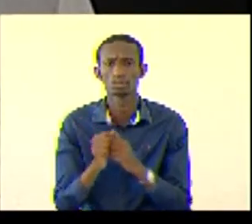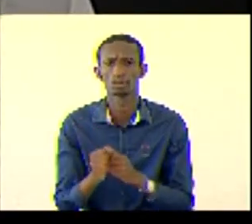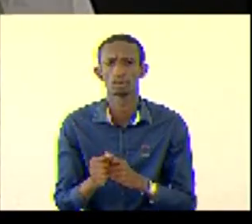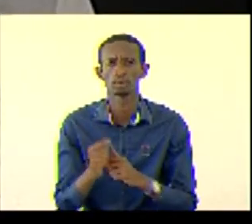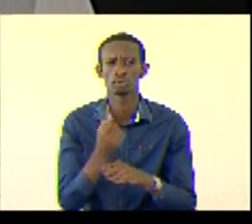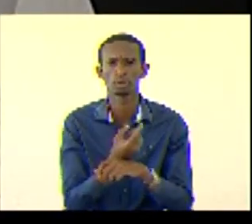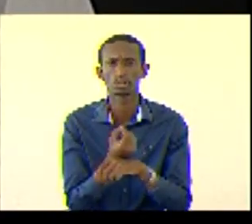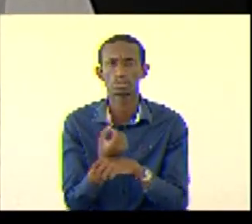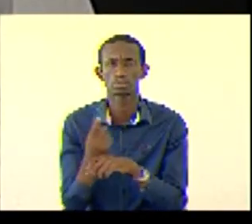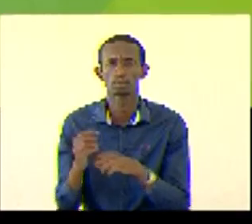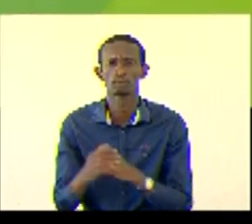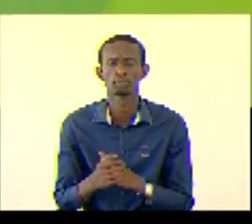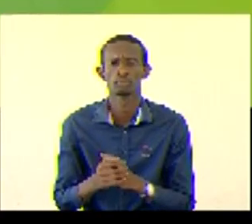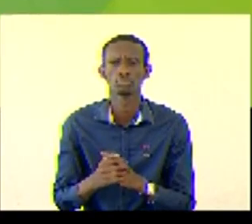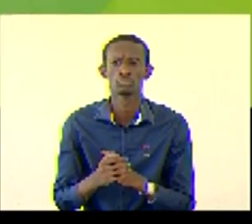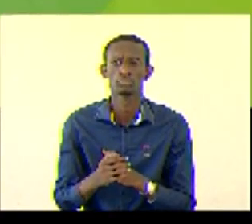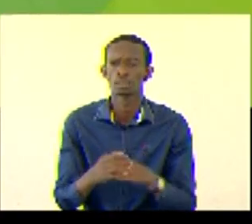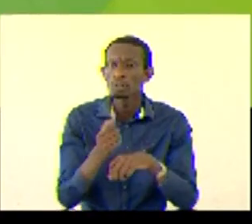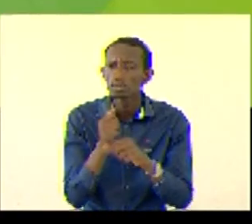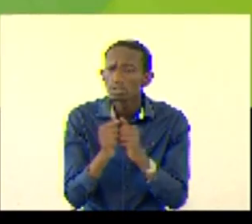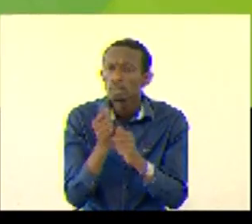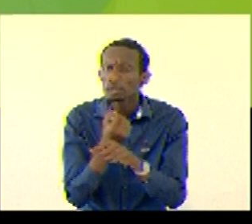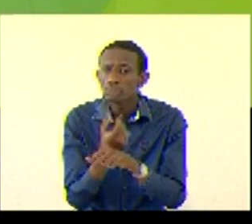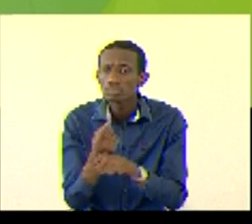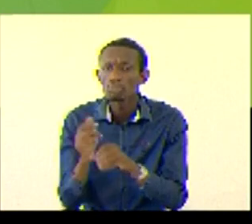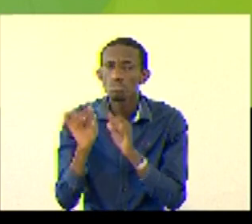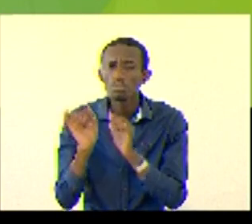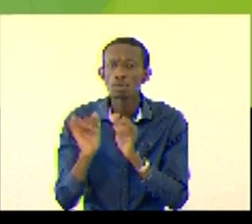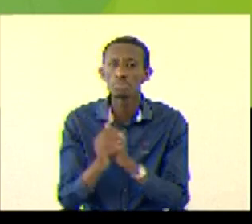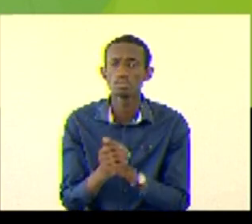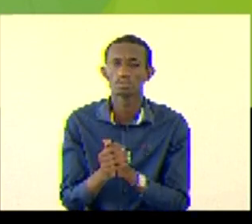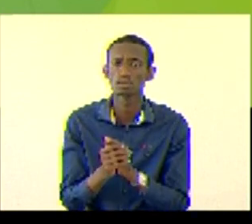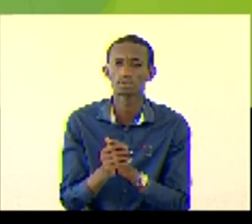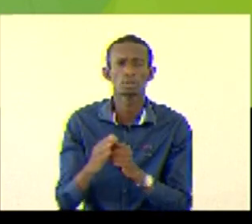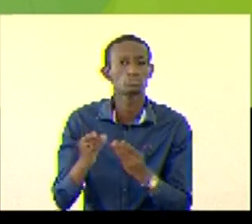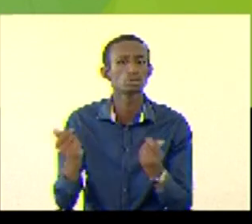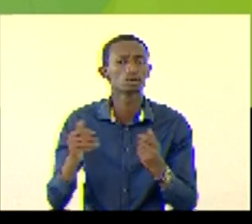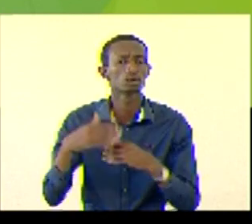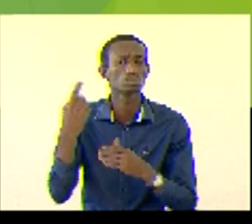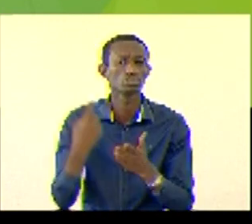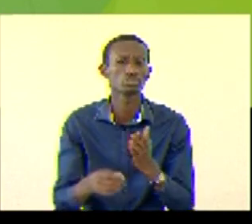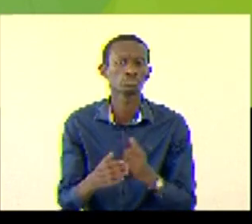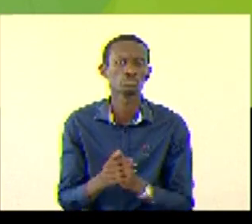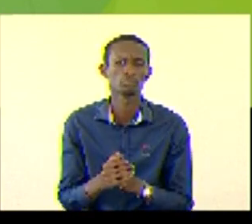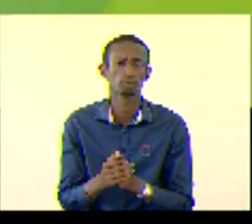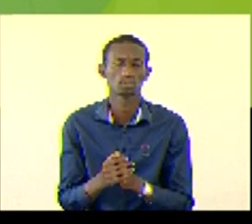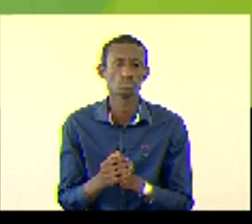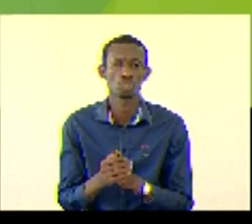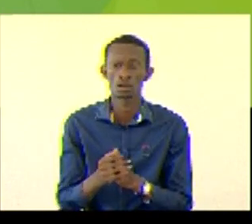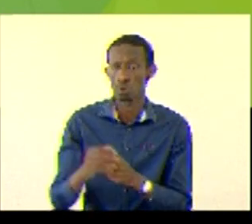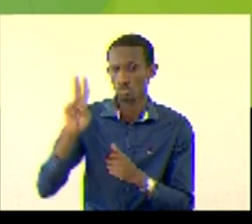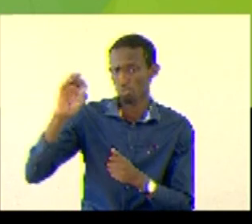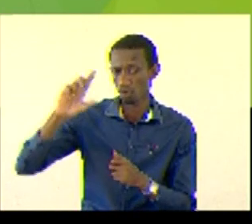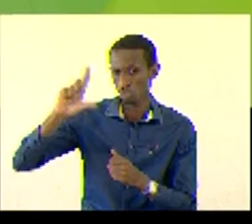the time, 0, 10, 20, 30, up to 80, the intervals of 10. And the volume of the